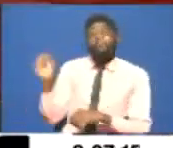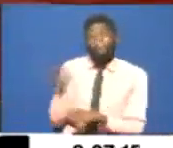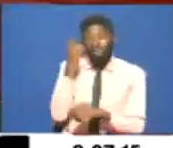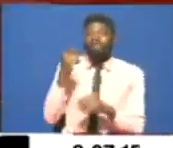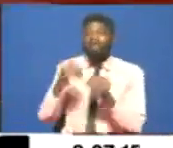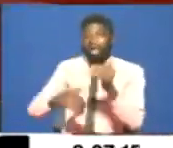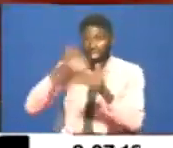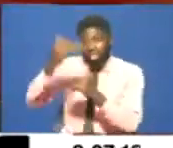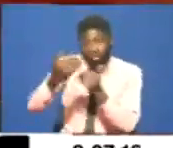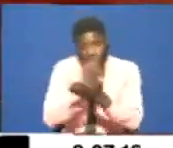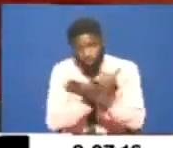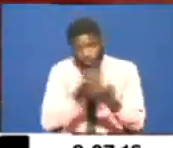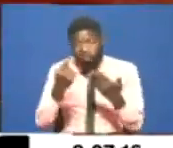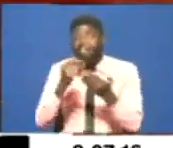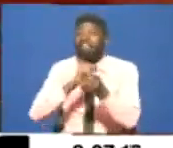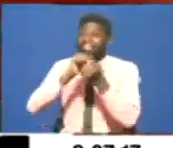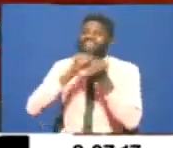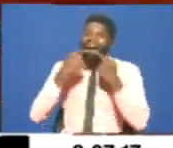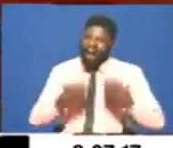Friday.